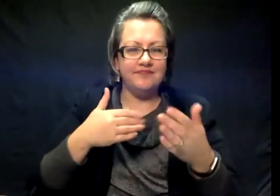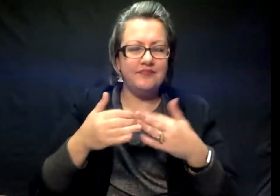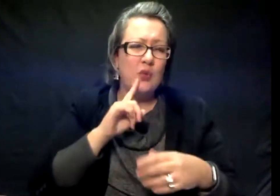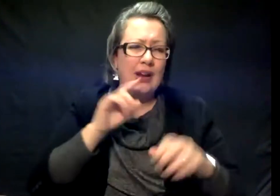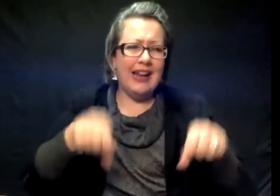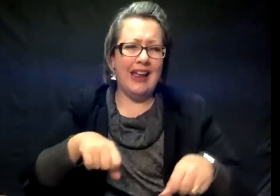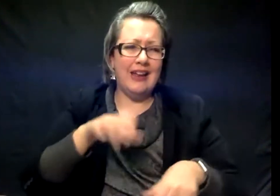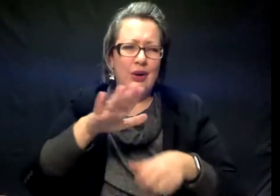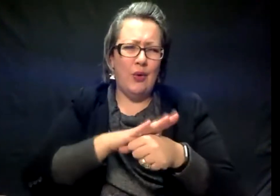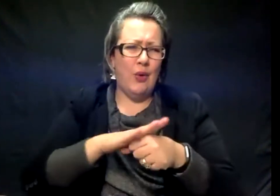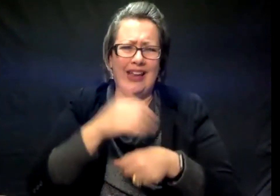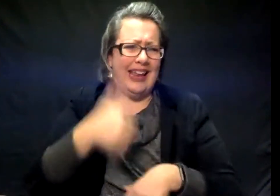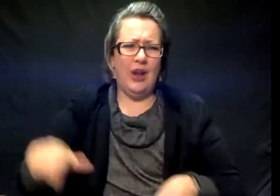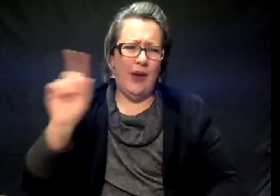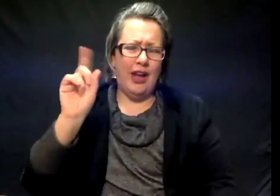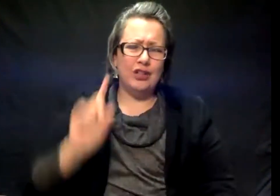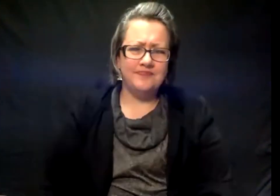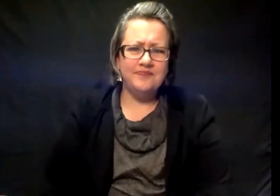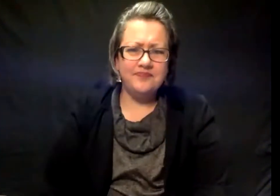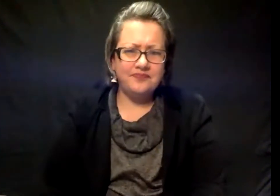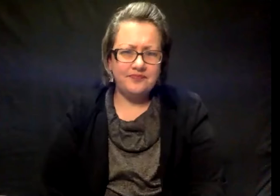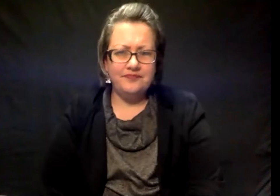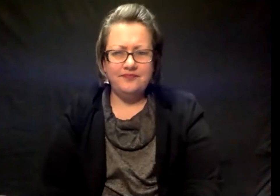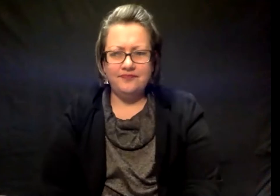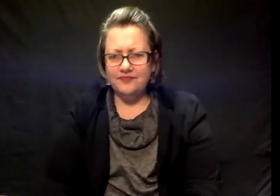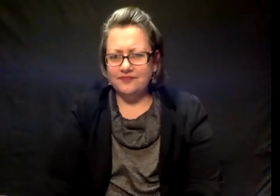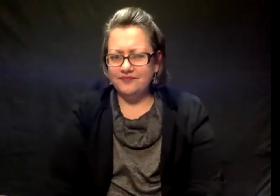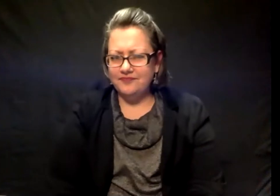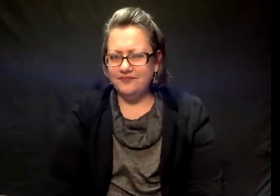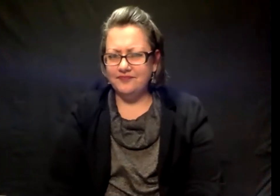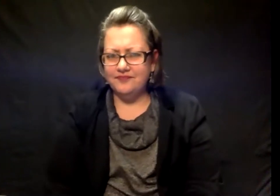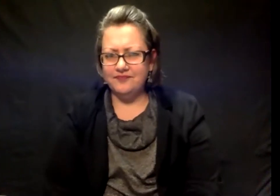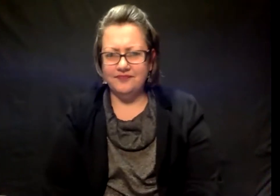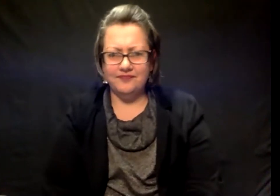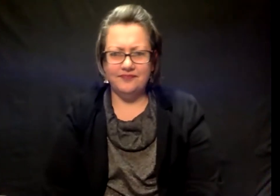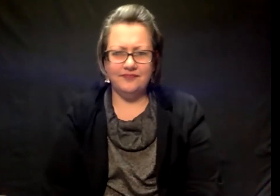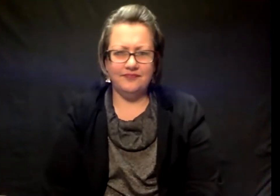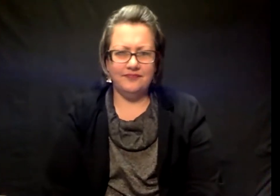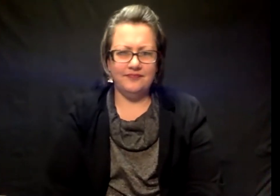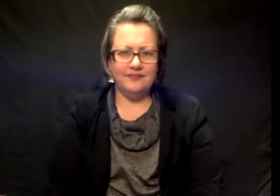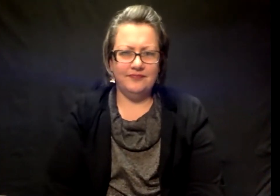has to have the app, the phone or the iPad. And you can have this anywhere.